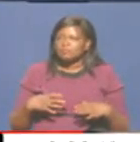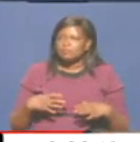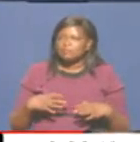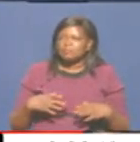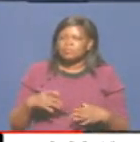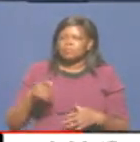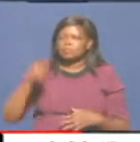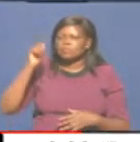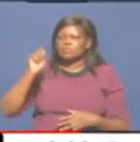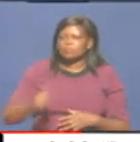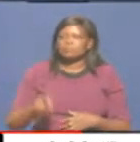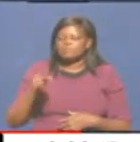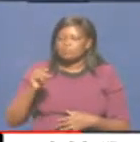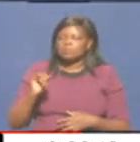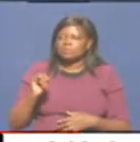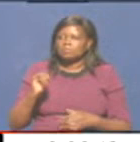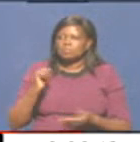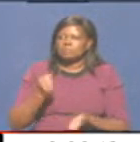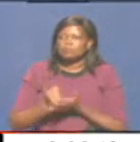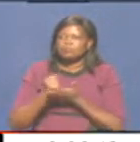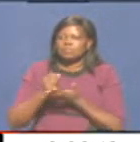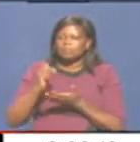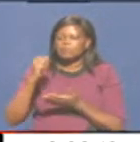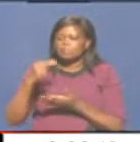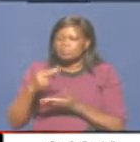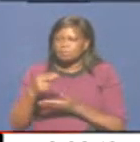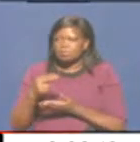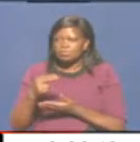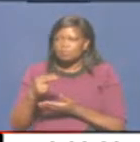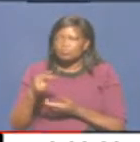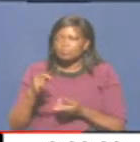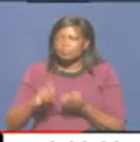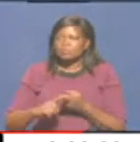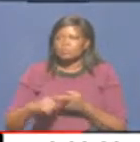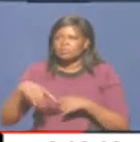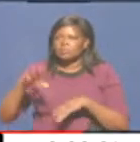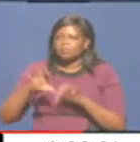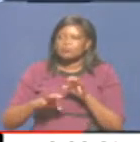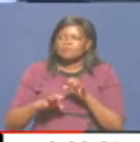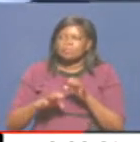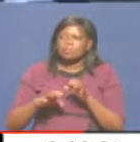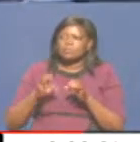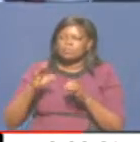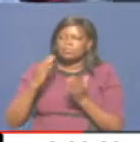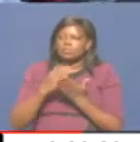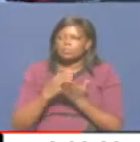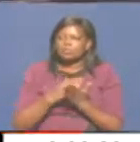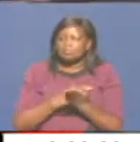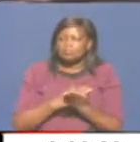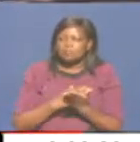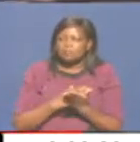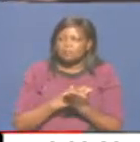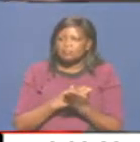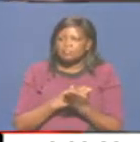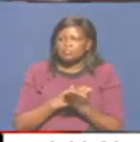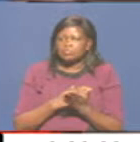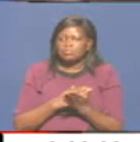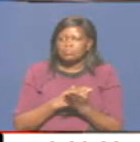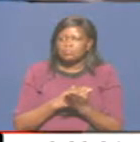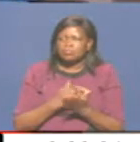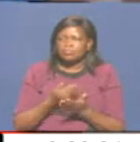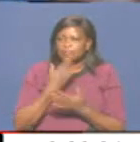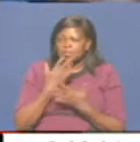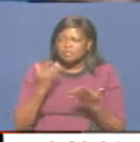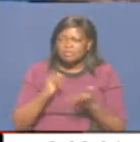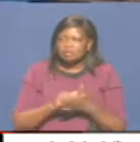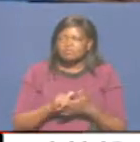Kantai assisted Sarah Wairimu to draft his statement, her statement. The best thing then the judge